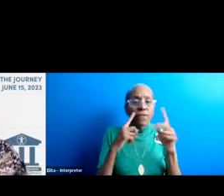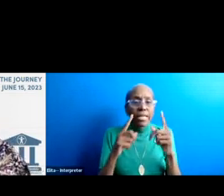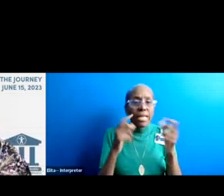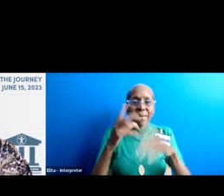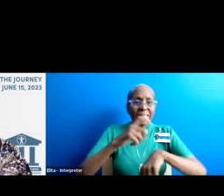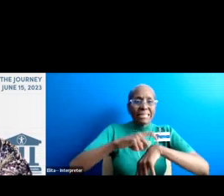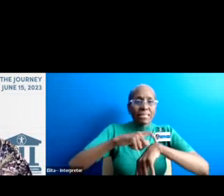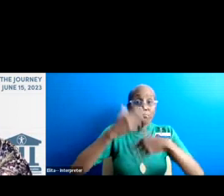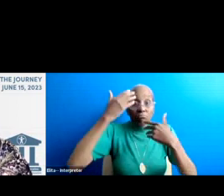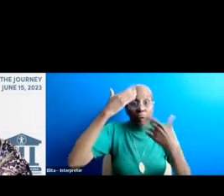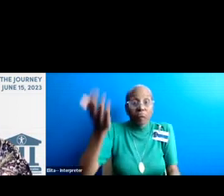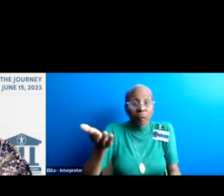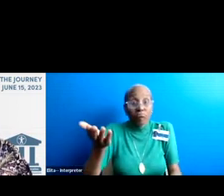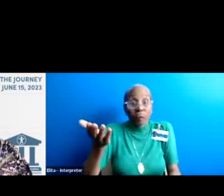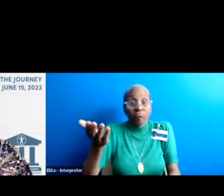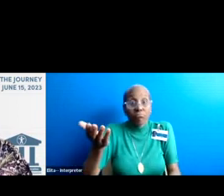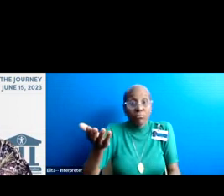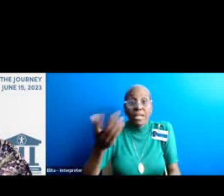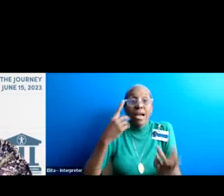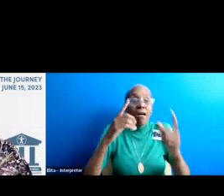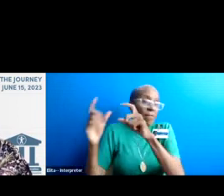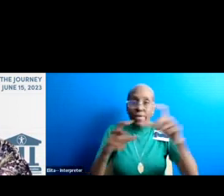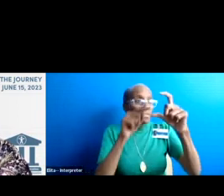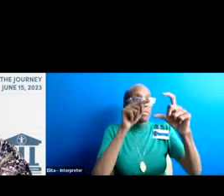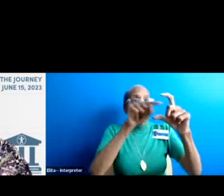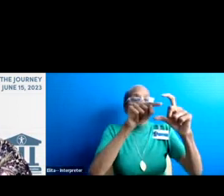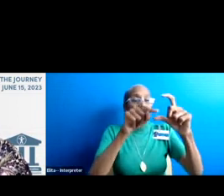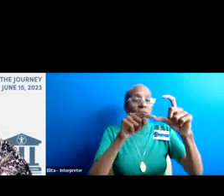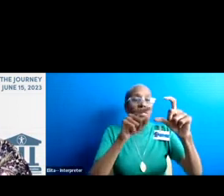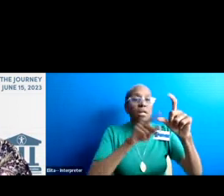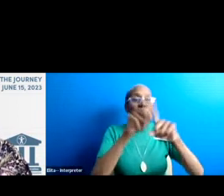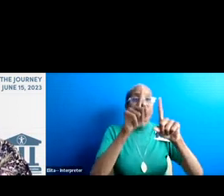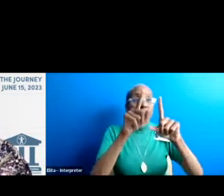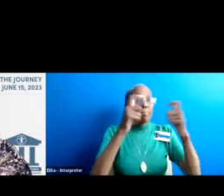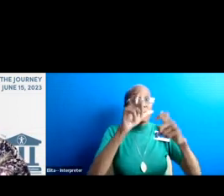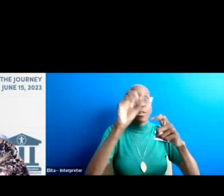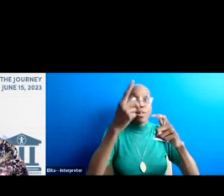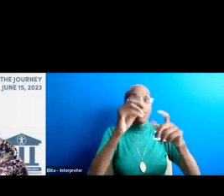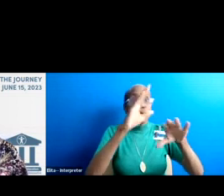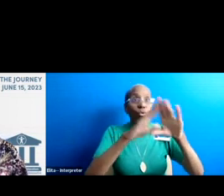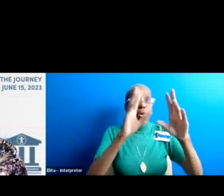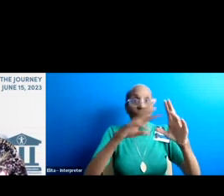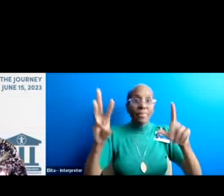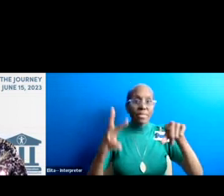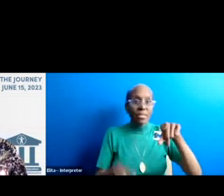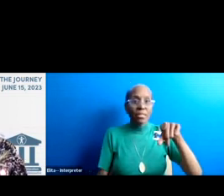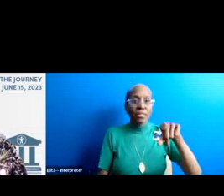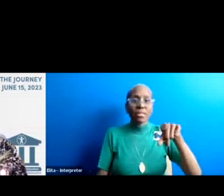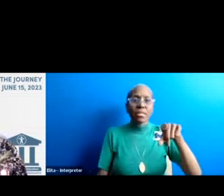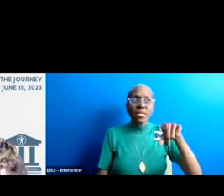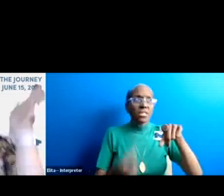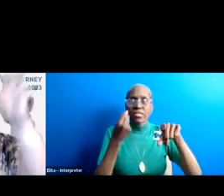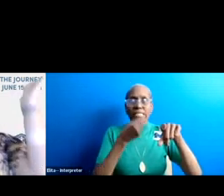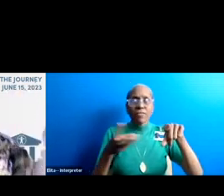many tabs that was, but I just finally got to the main logo of the website. So there is a